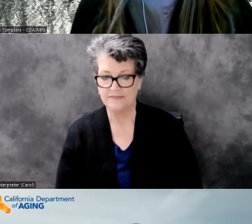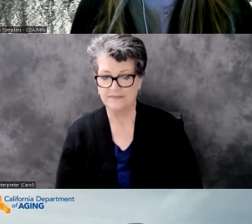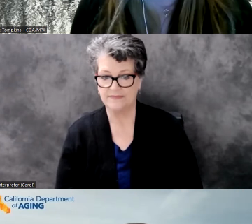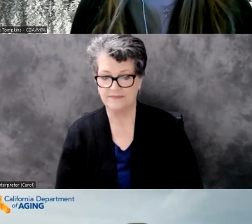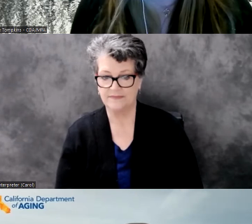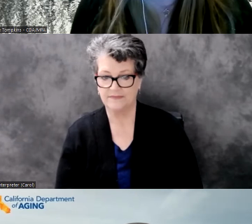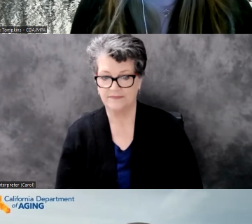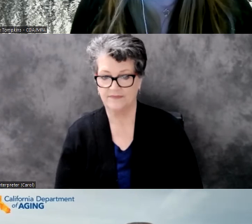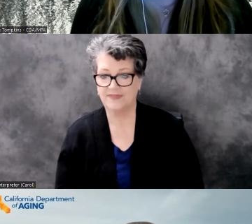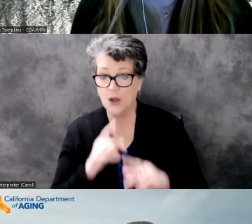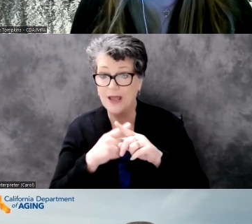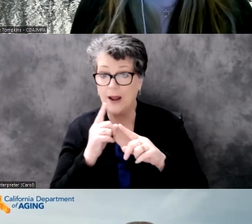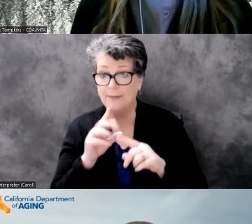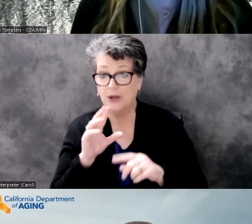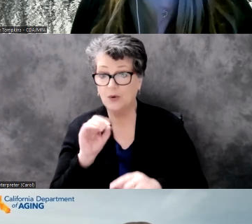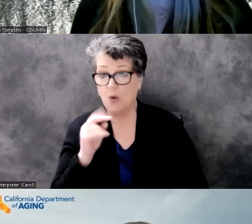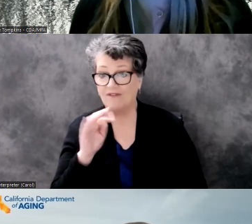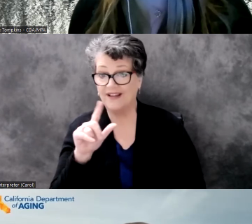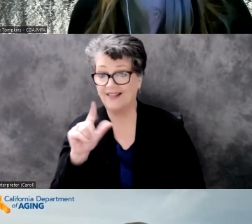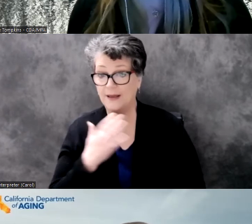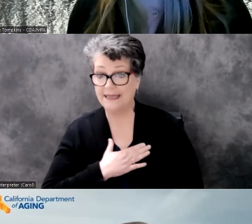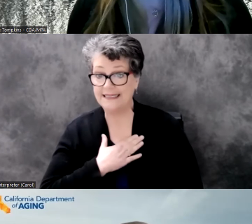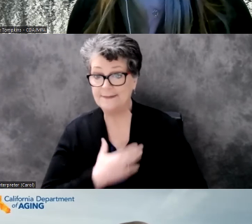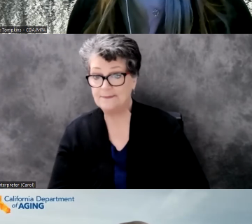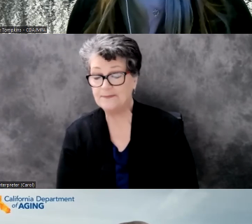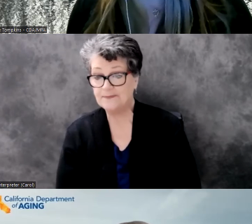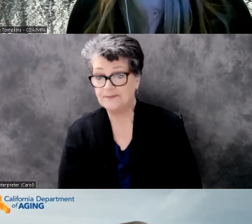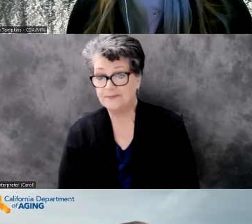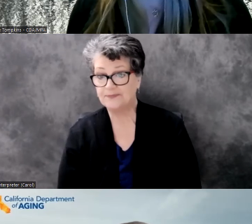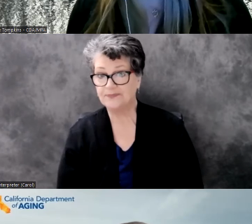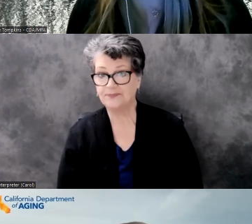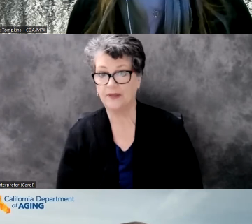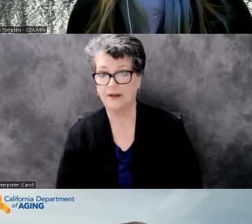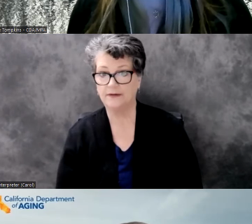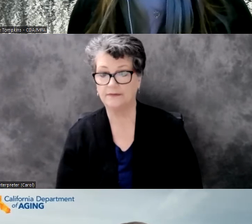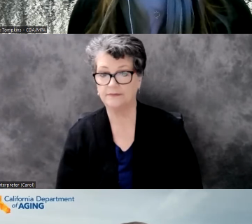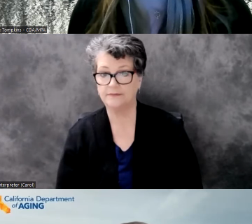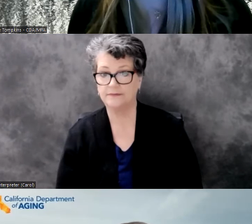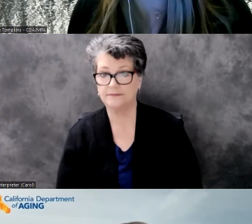Can we unmute Ophelia? Ophelia, sorry.